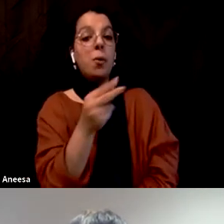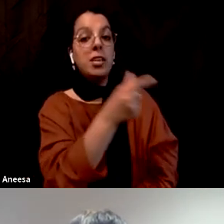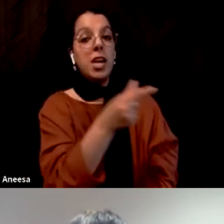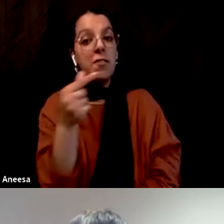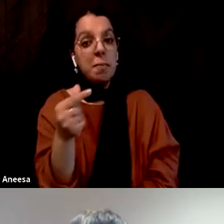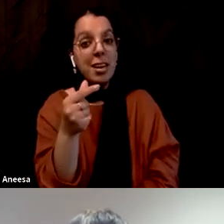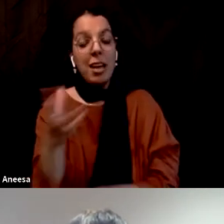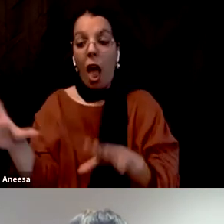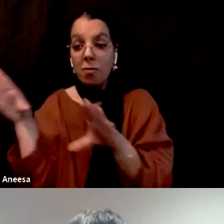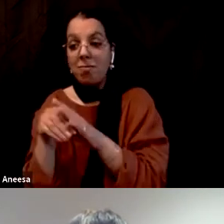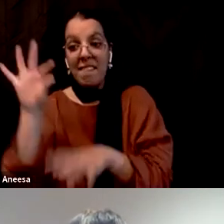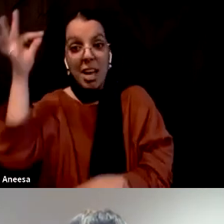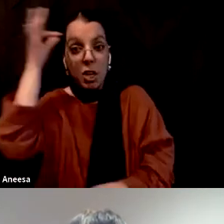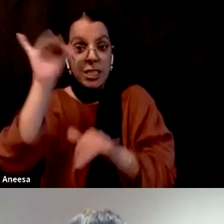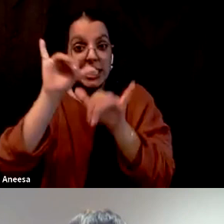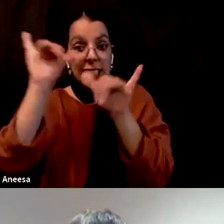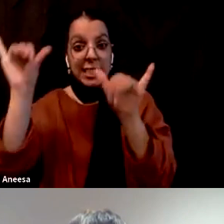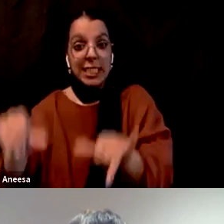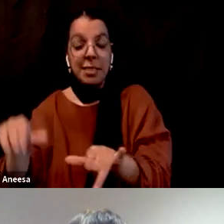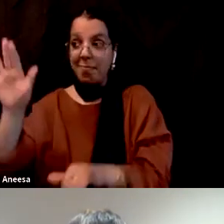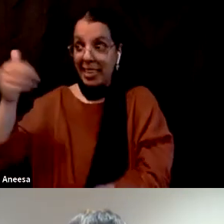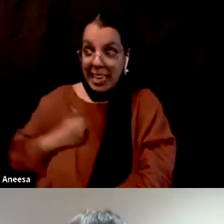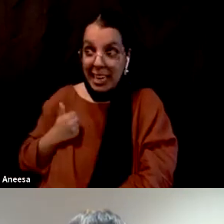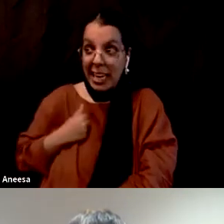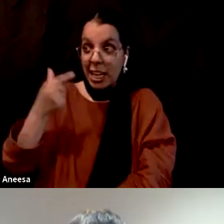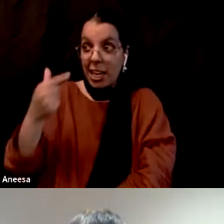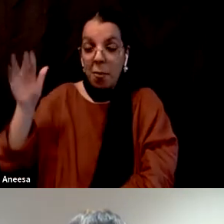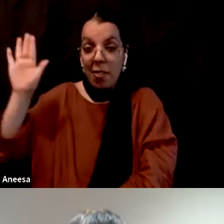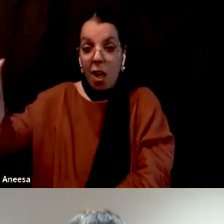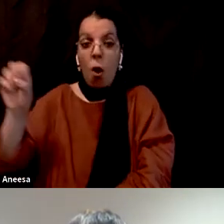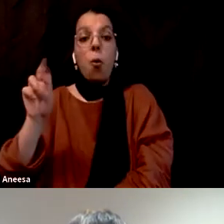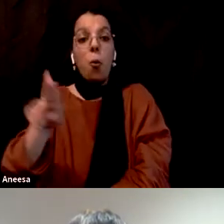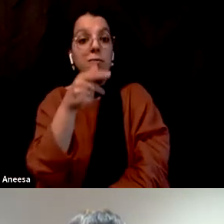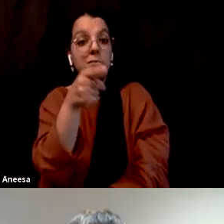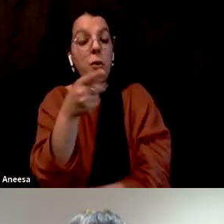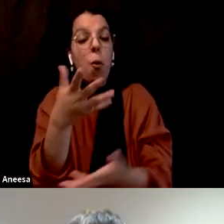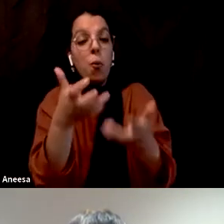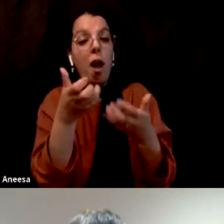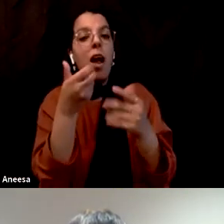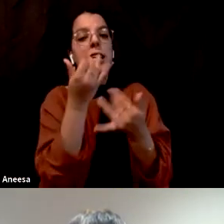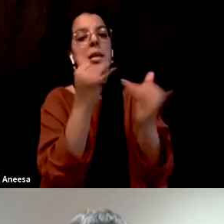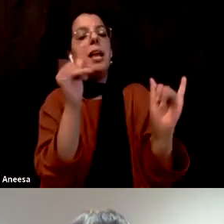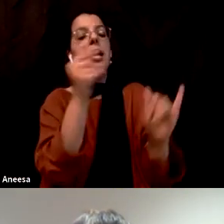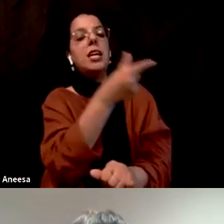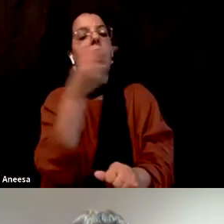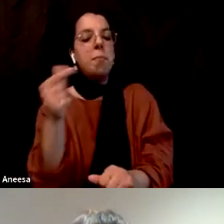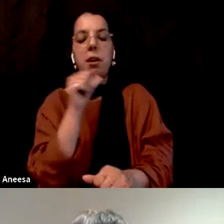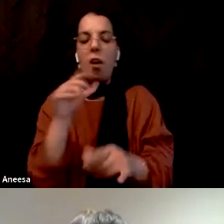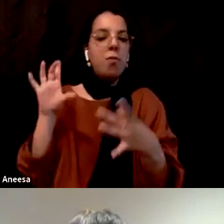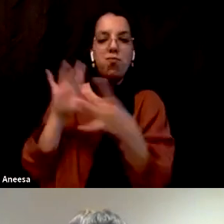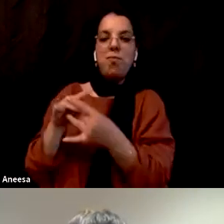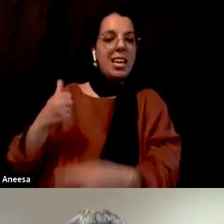system, or do you want to pursue self-governance outside of the federal system?